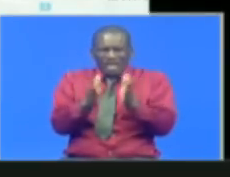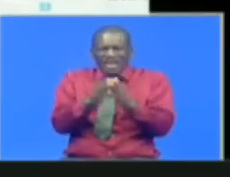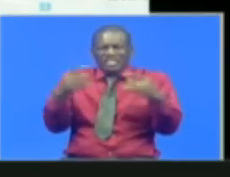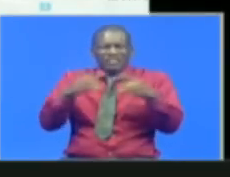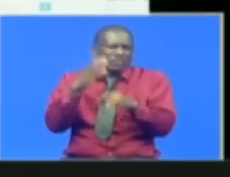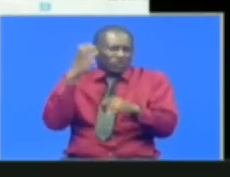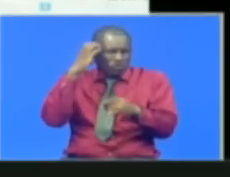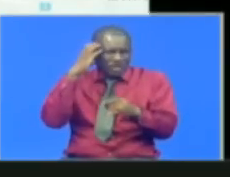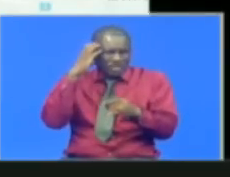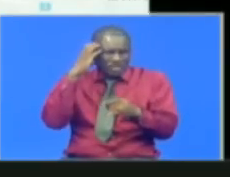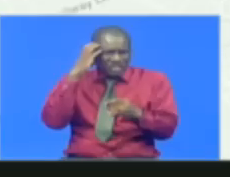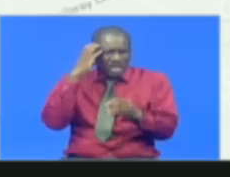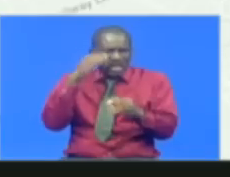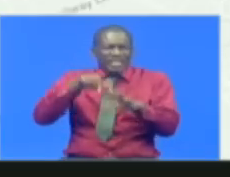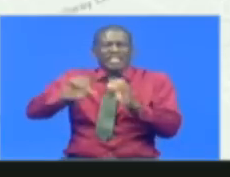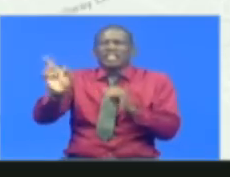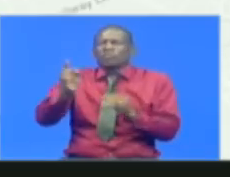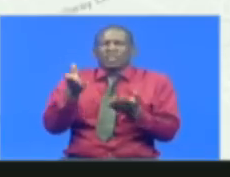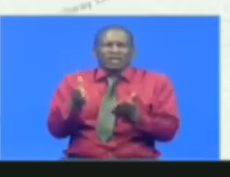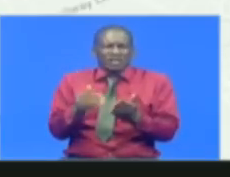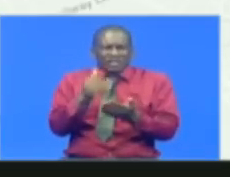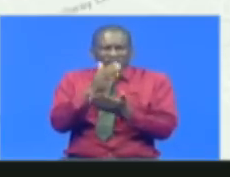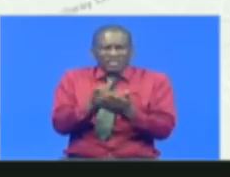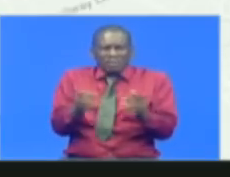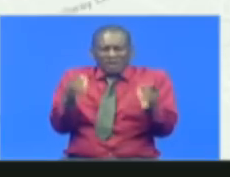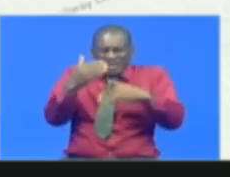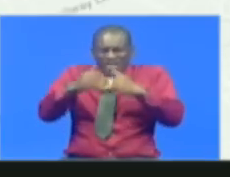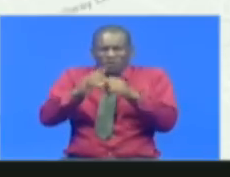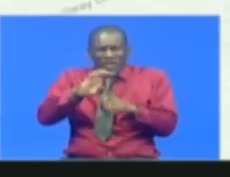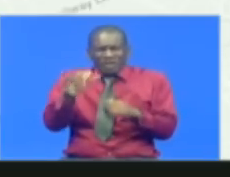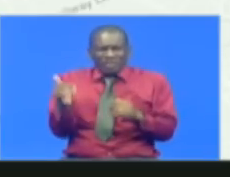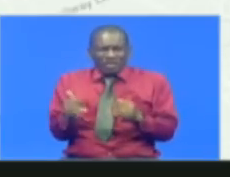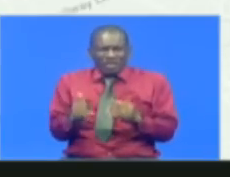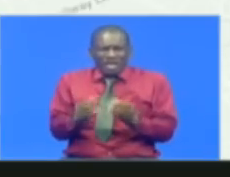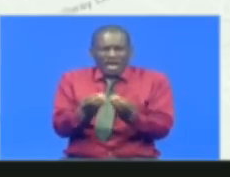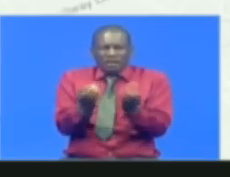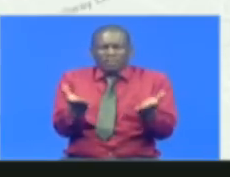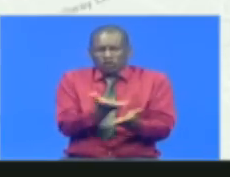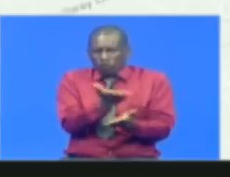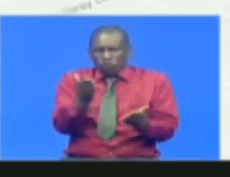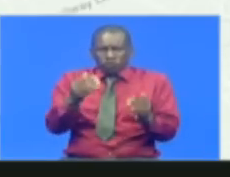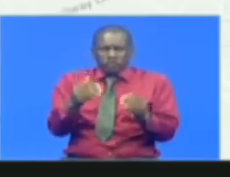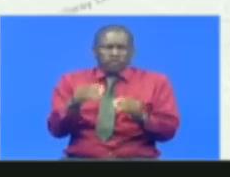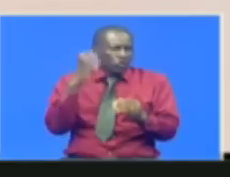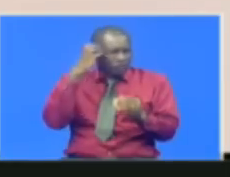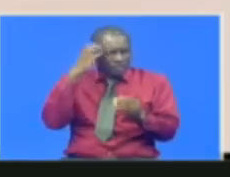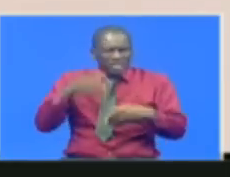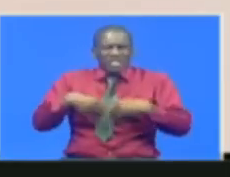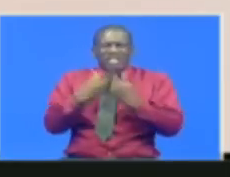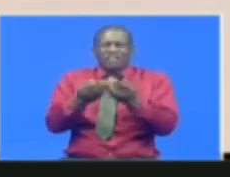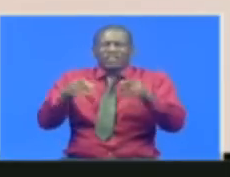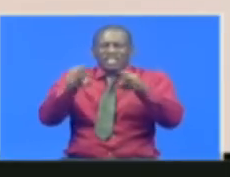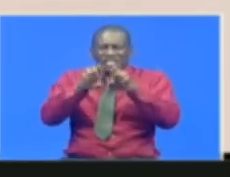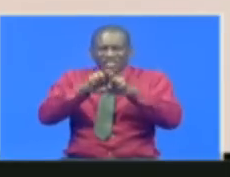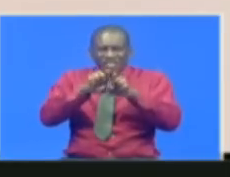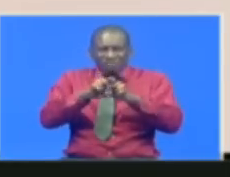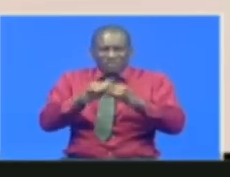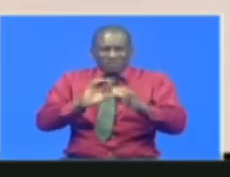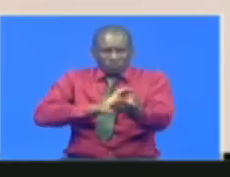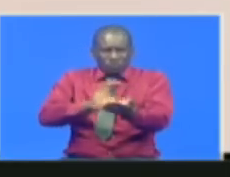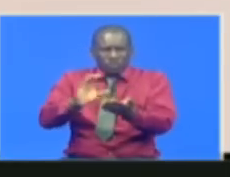dot the landscape, some a stone throw away from each other, and many of them offering similar cases. We do not need